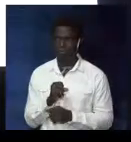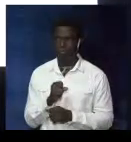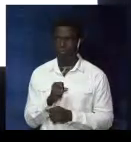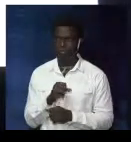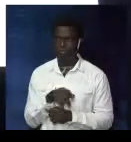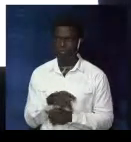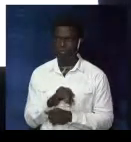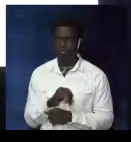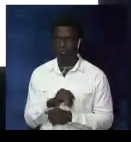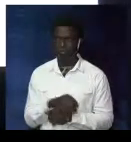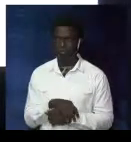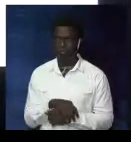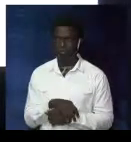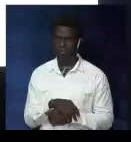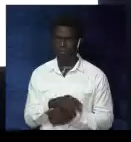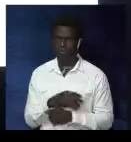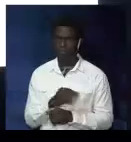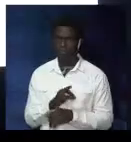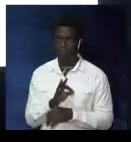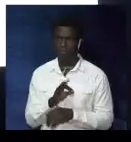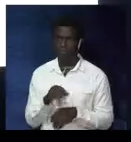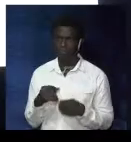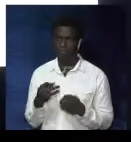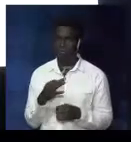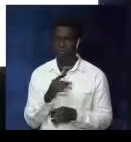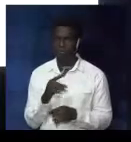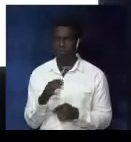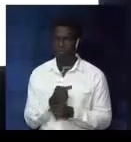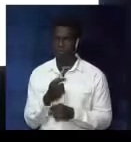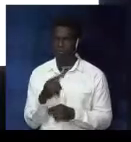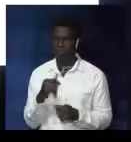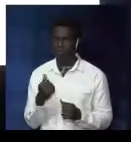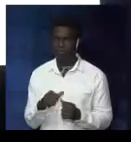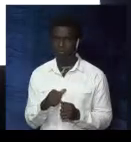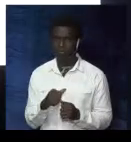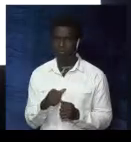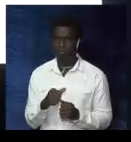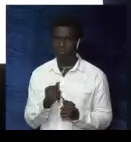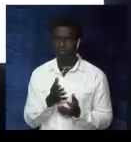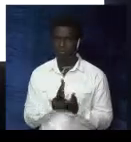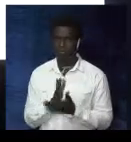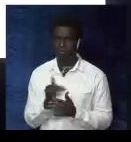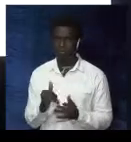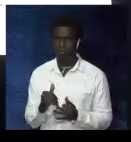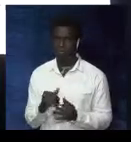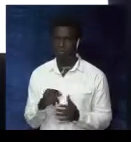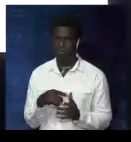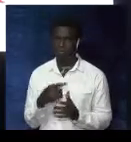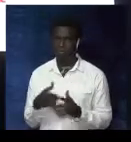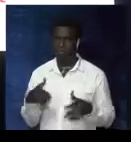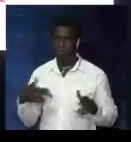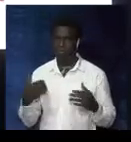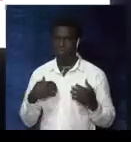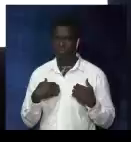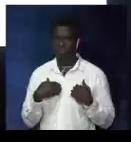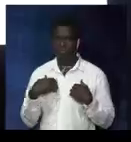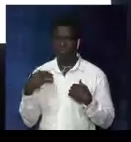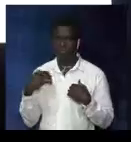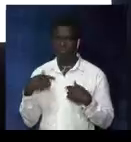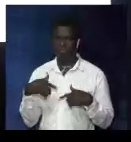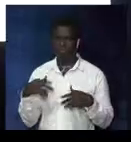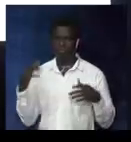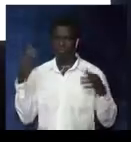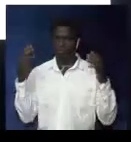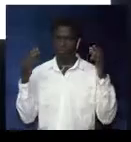and Fahrenheit. How many of you got the 10 correctly? Then let me celebrate you with a